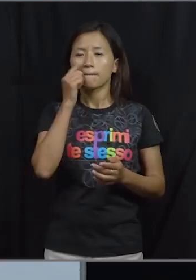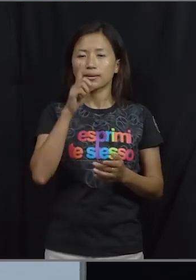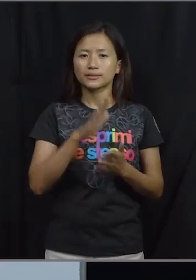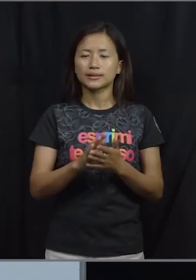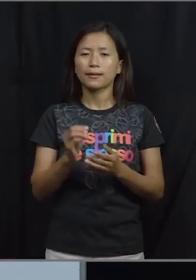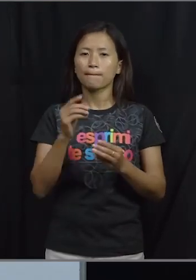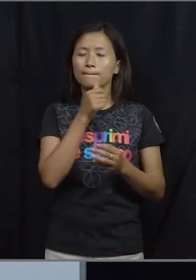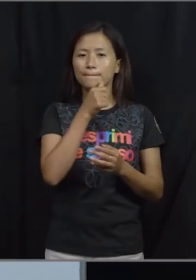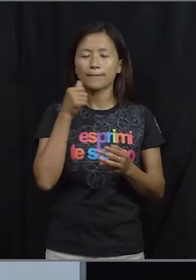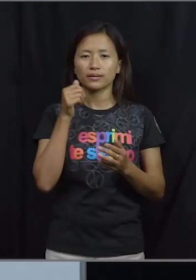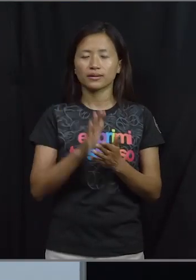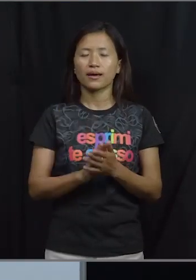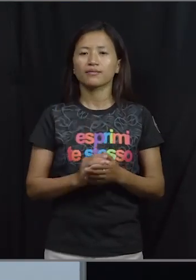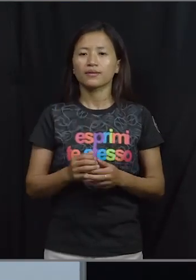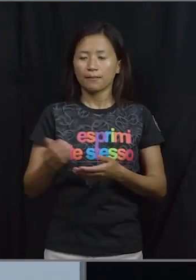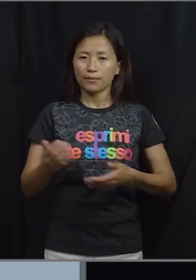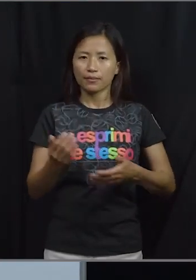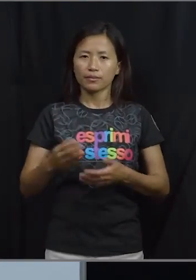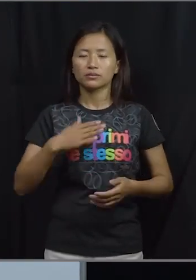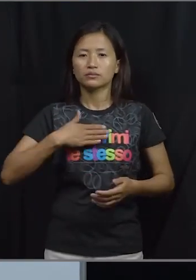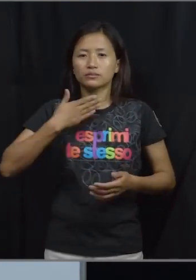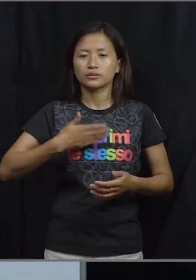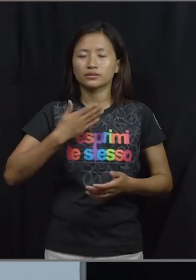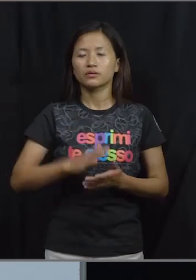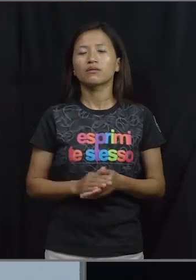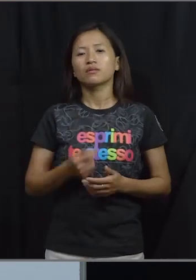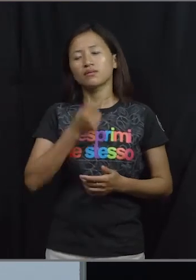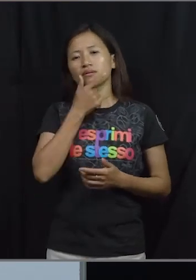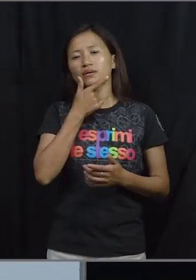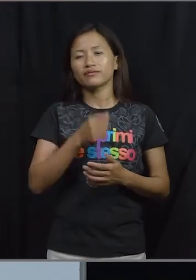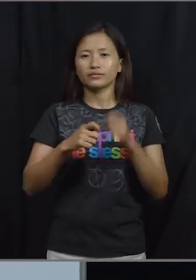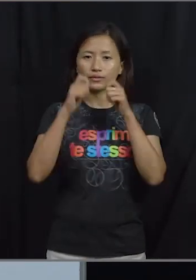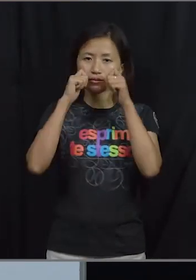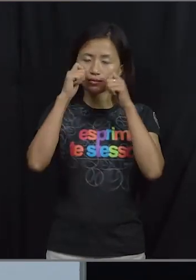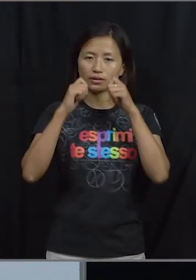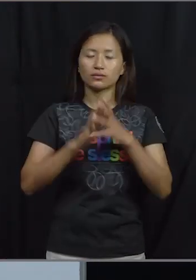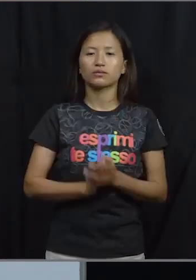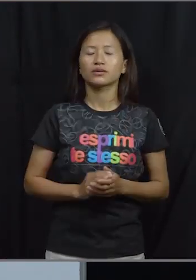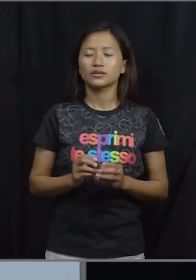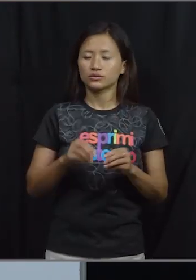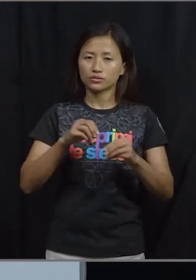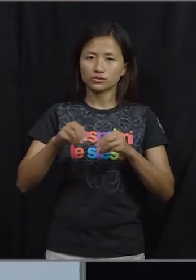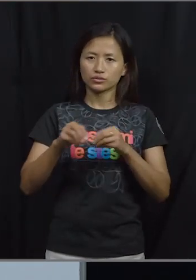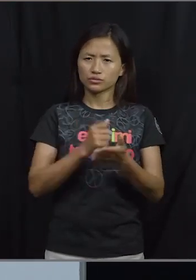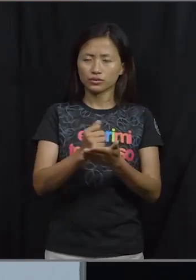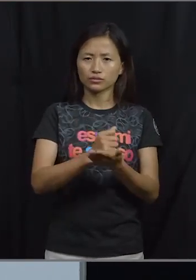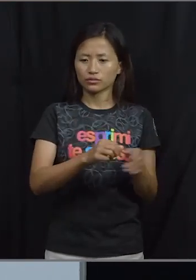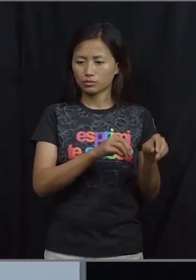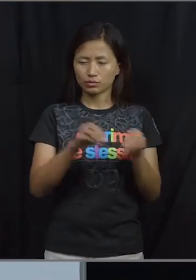will breathe also, right? And then it'll laugh, cry, or it'll try to move its limbs, isn't it?